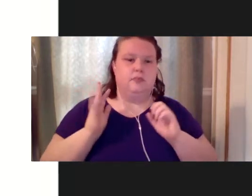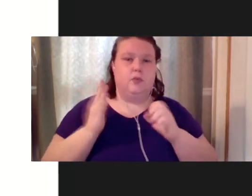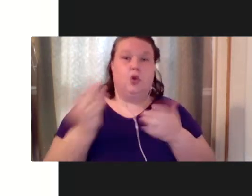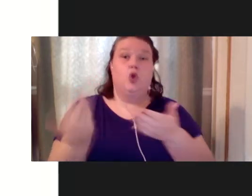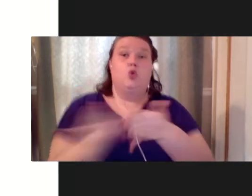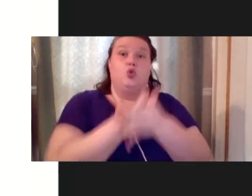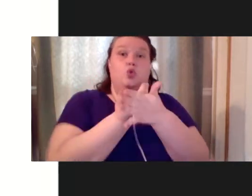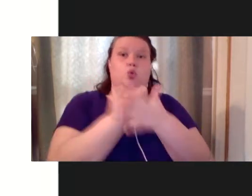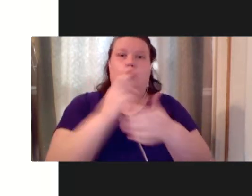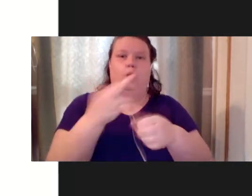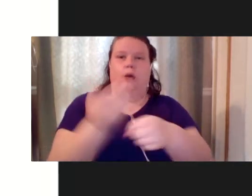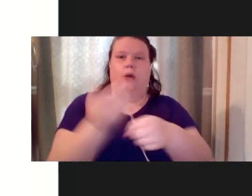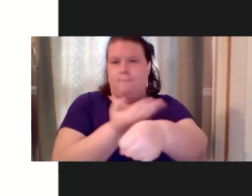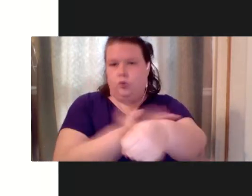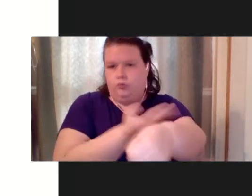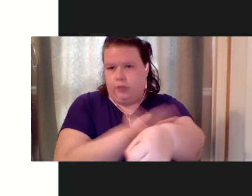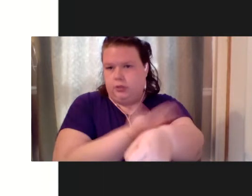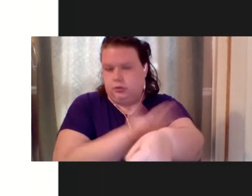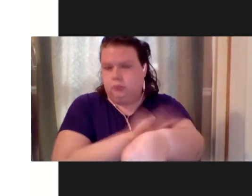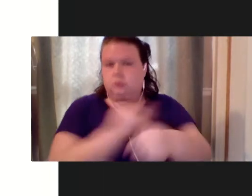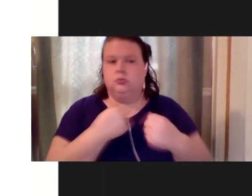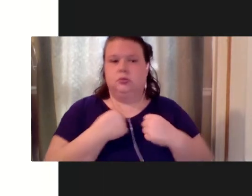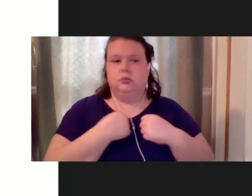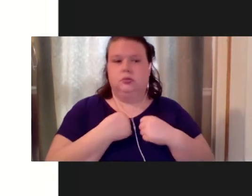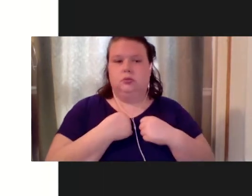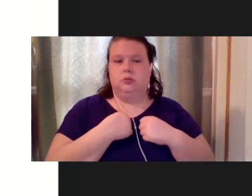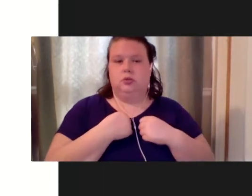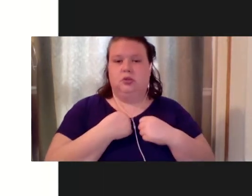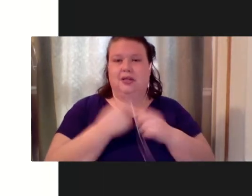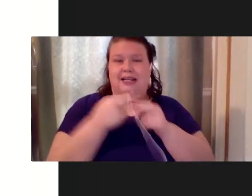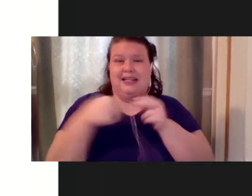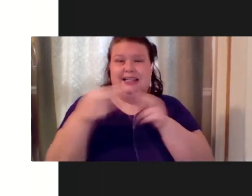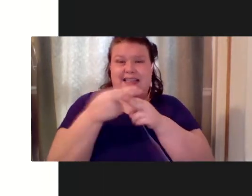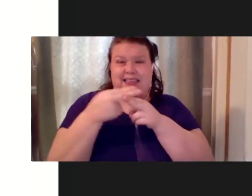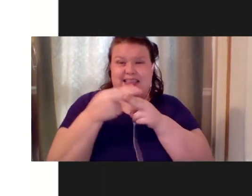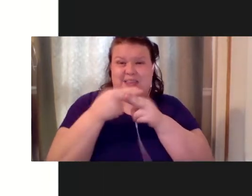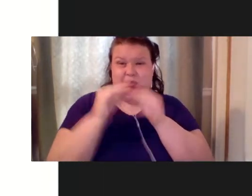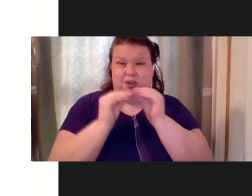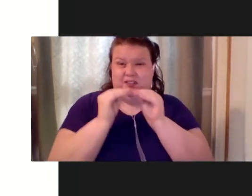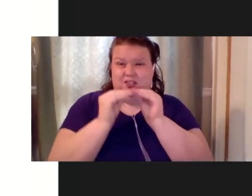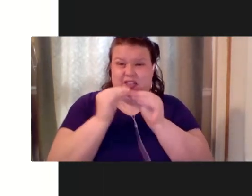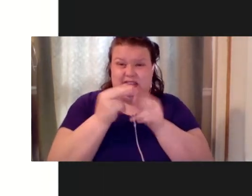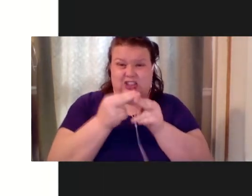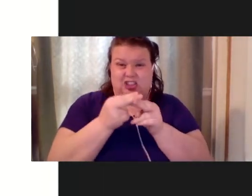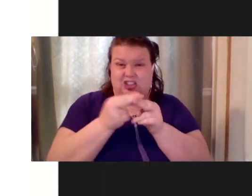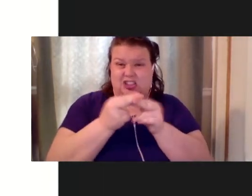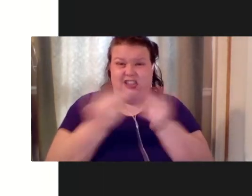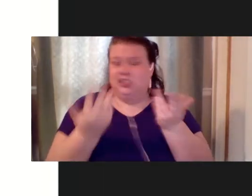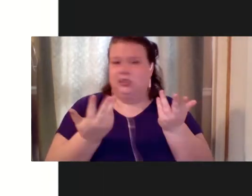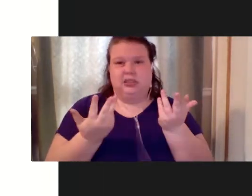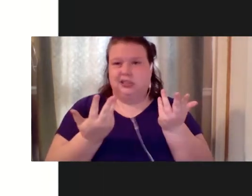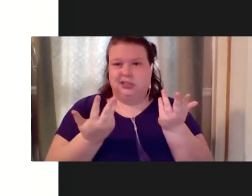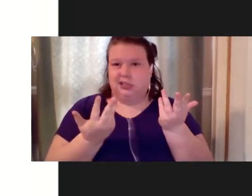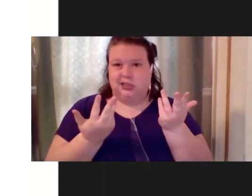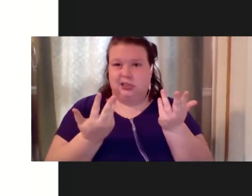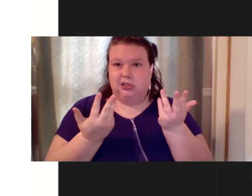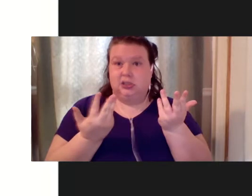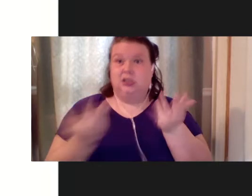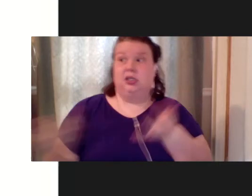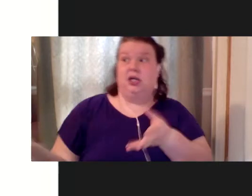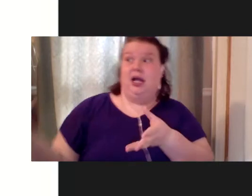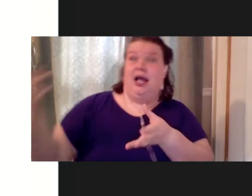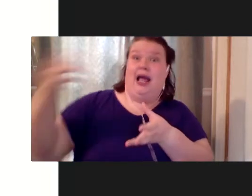it. But I really wanted to say, too, just like you said, putting a Band-Aid on, you're really trying to add more people to the campus,